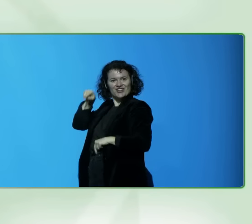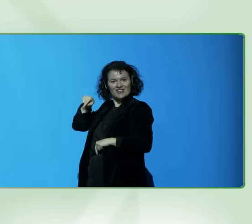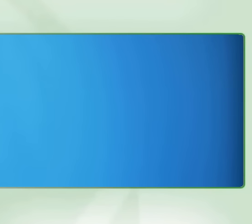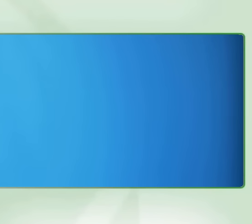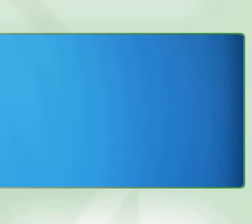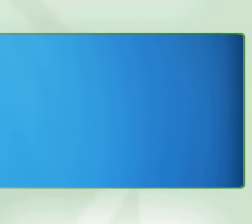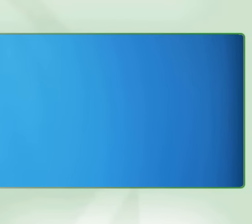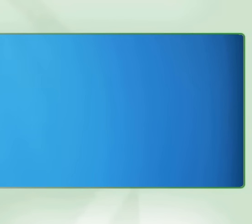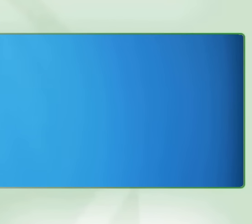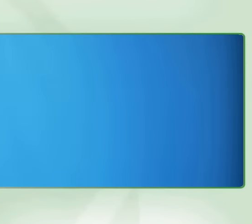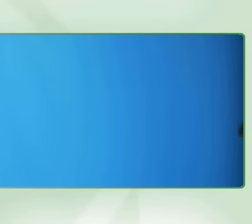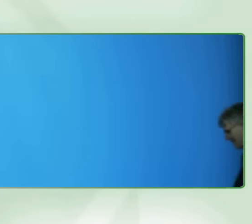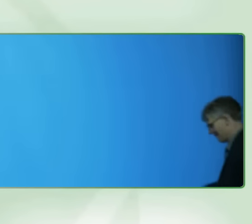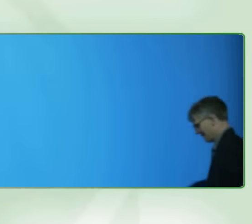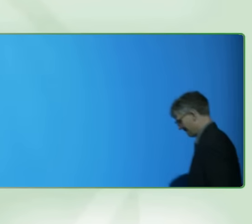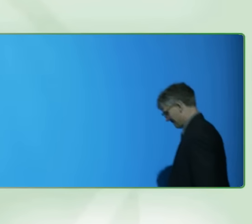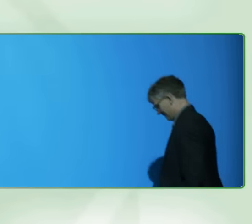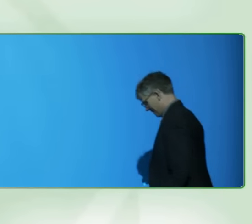inspiring conference.